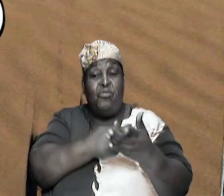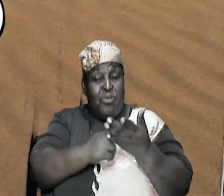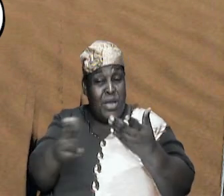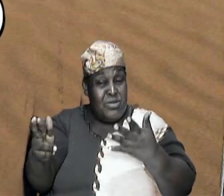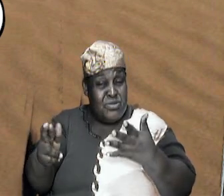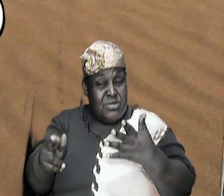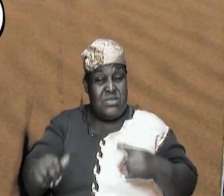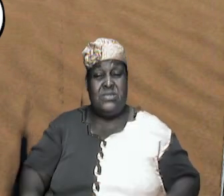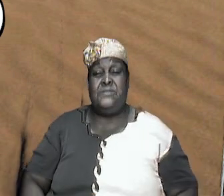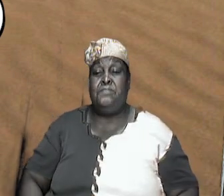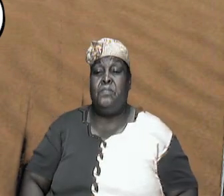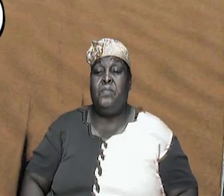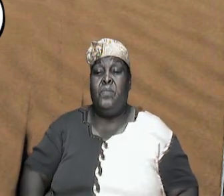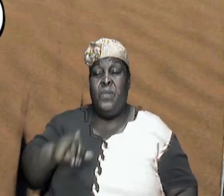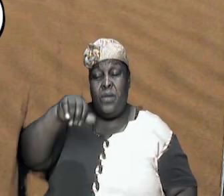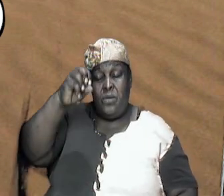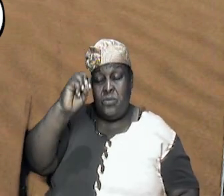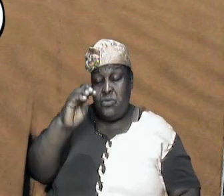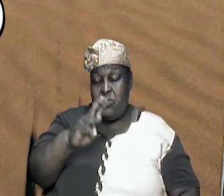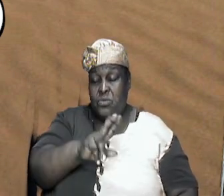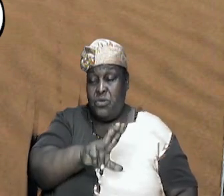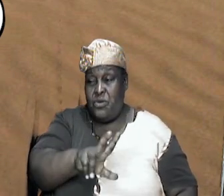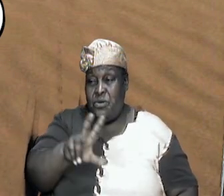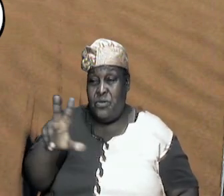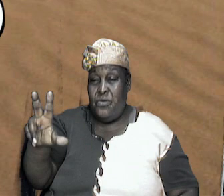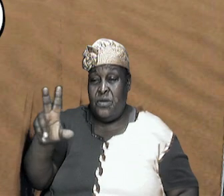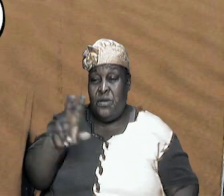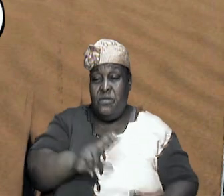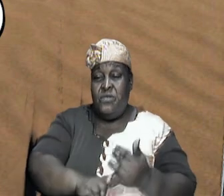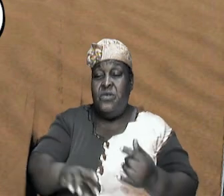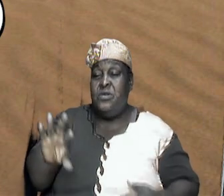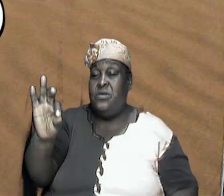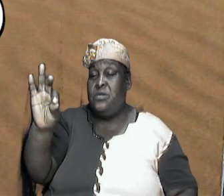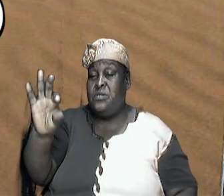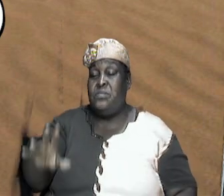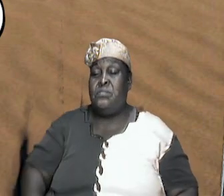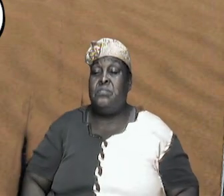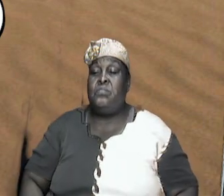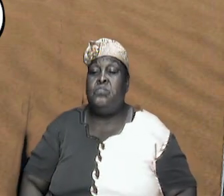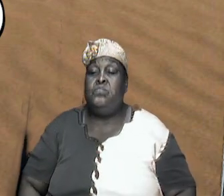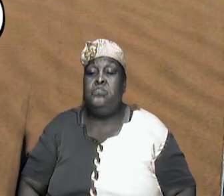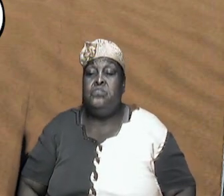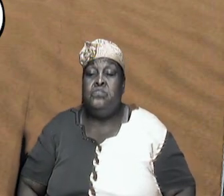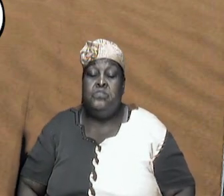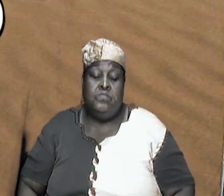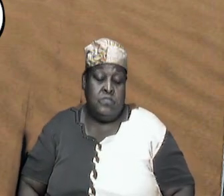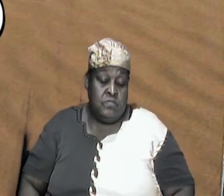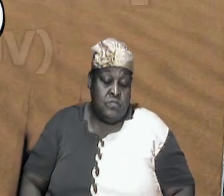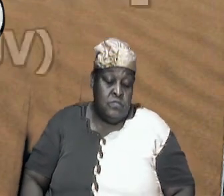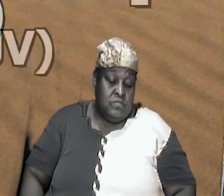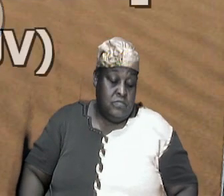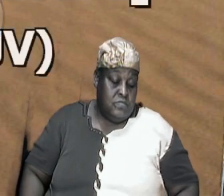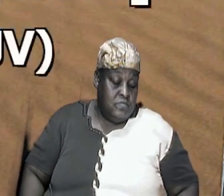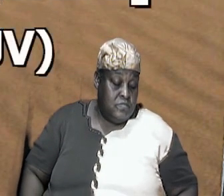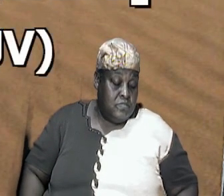at Job 33, verse 9. And you see this coming out here.